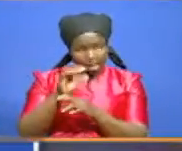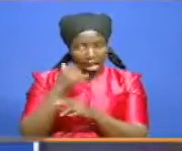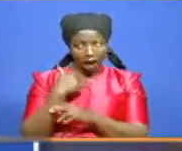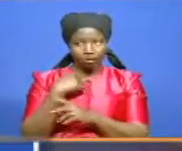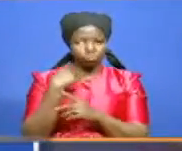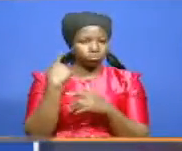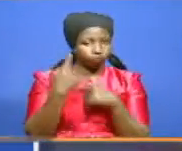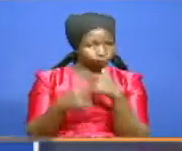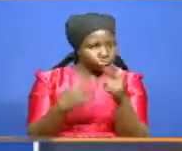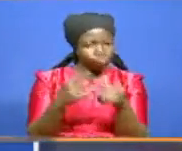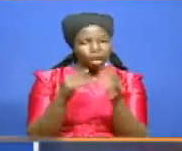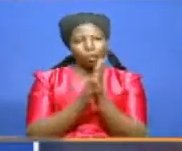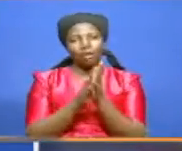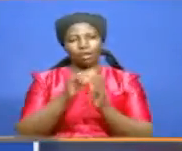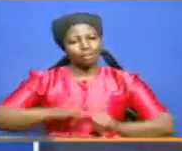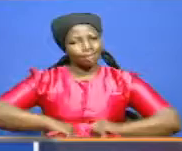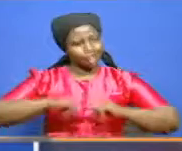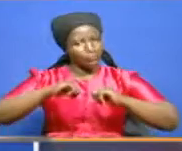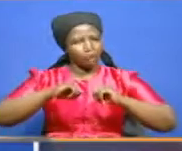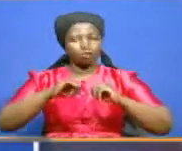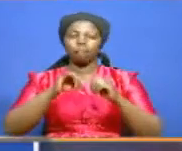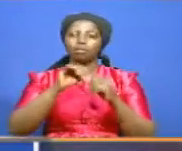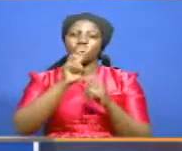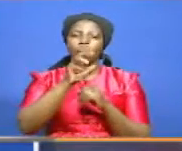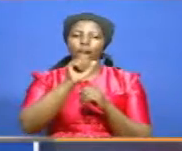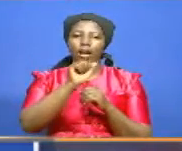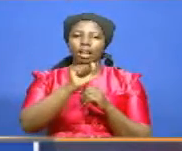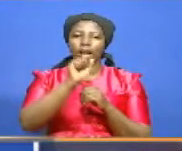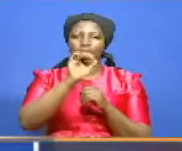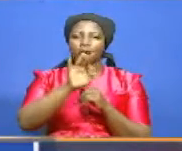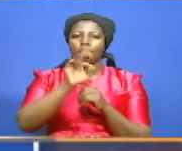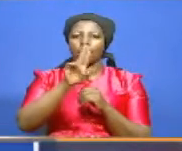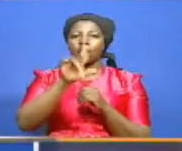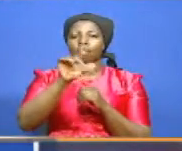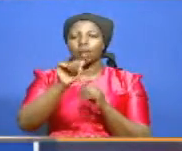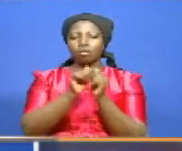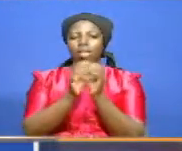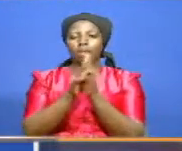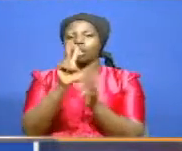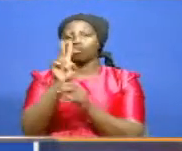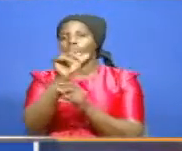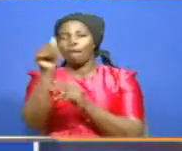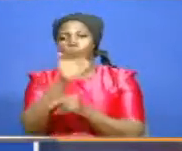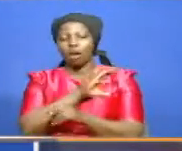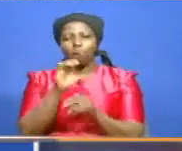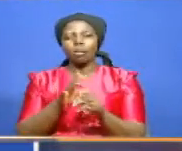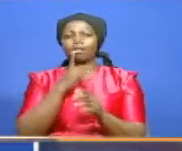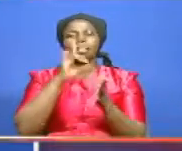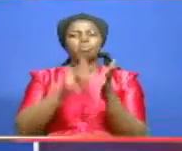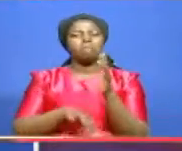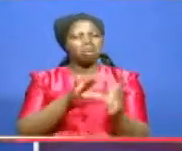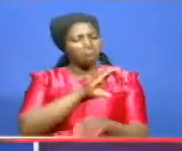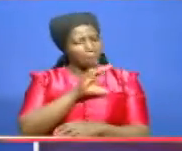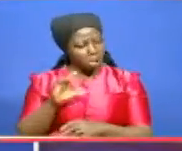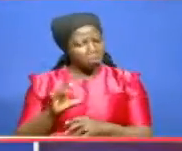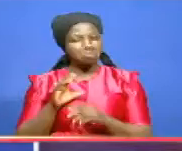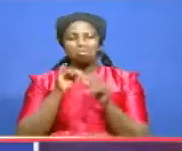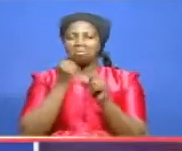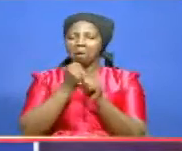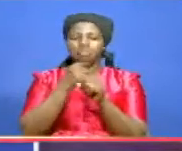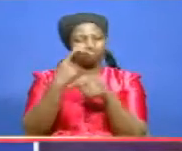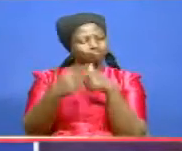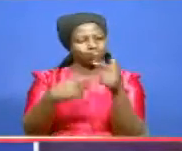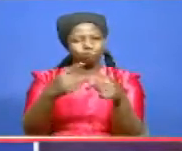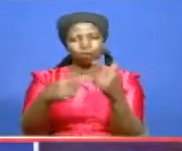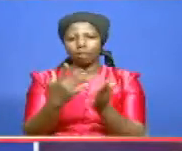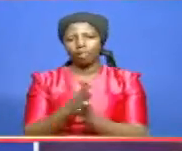with Chairperson Wafula Chebukati and the two other commissioners, maintaining that the commission is up for the task. Rosalind Akombe,